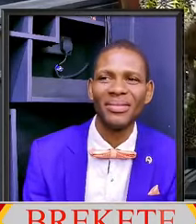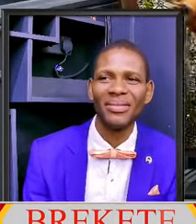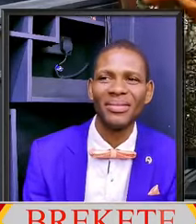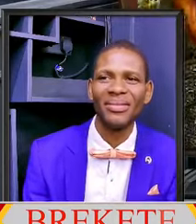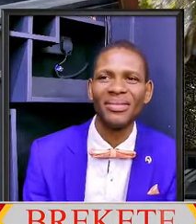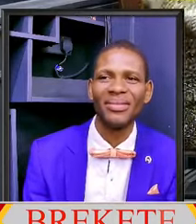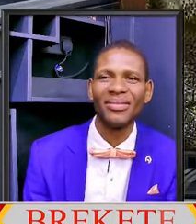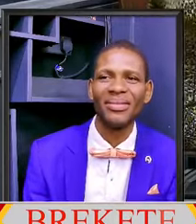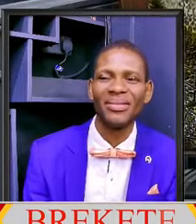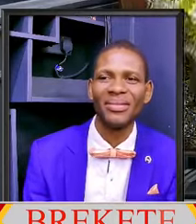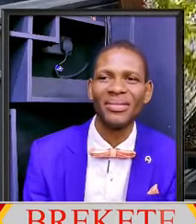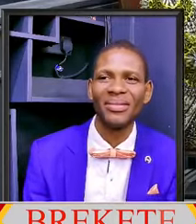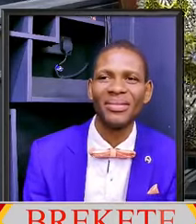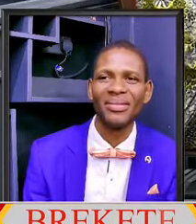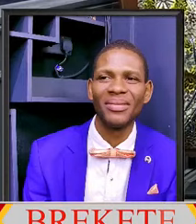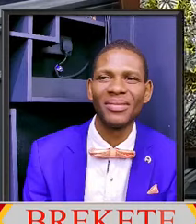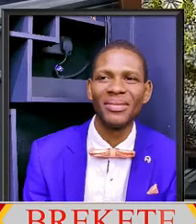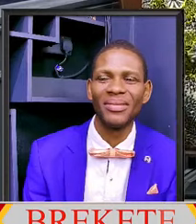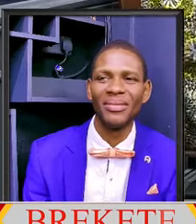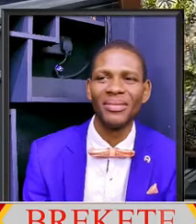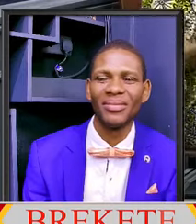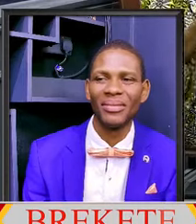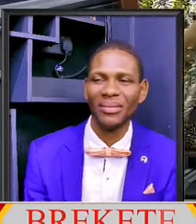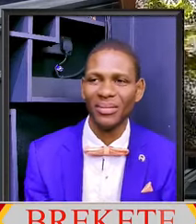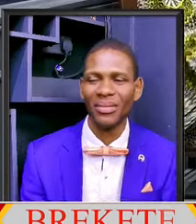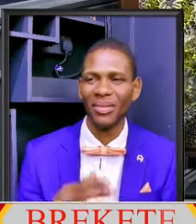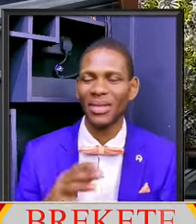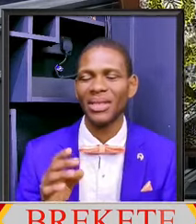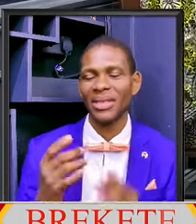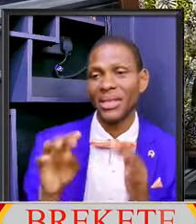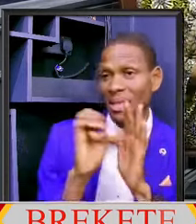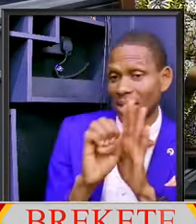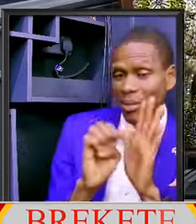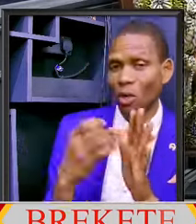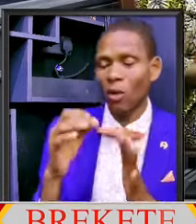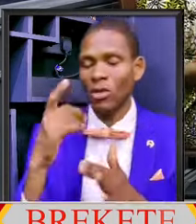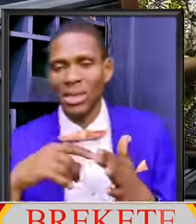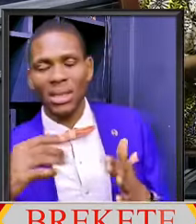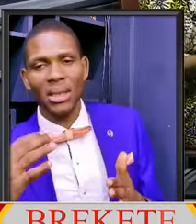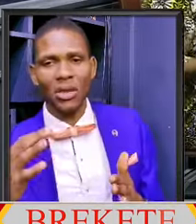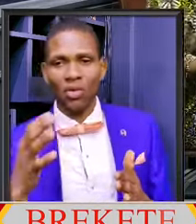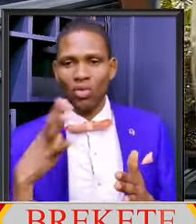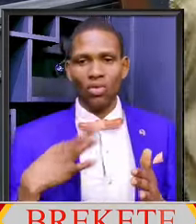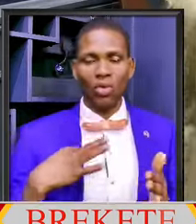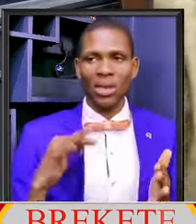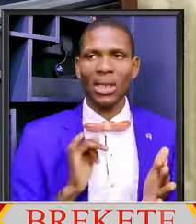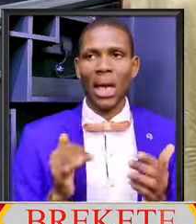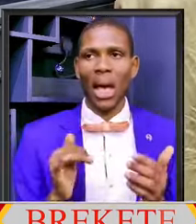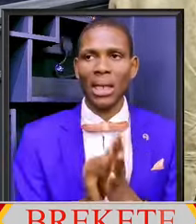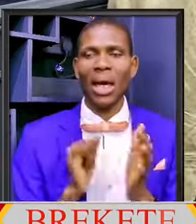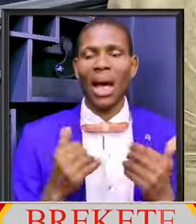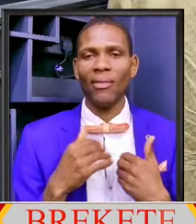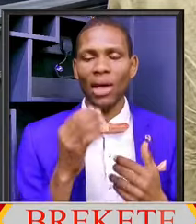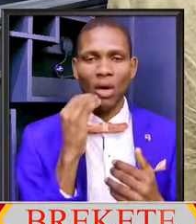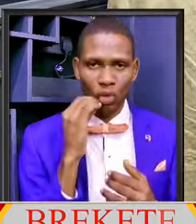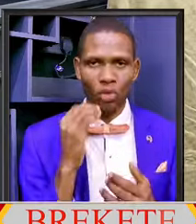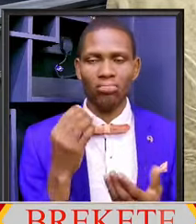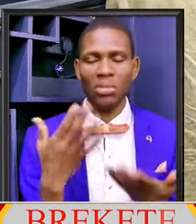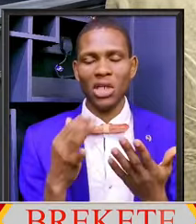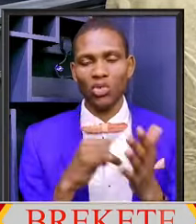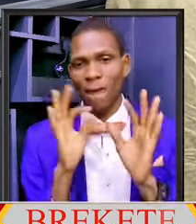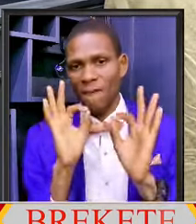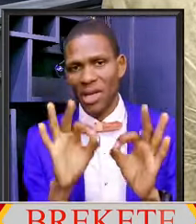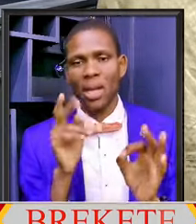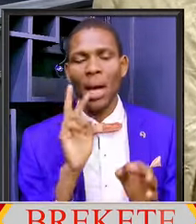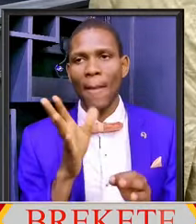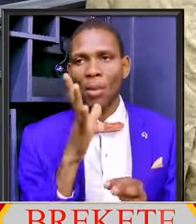Now for her mother be this. Now for her mother, thank you. Yes, ma. Thank you, ma. May God reward you and replenish your